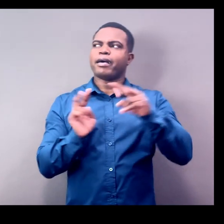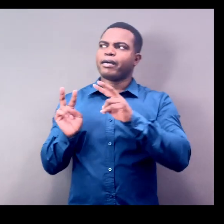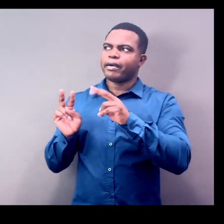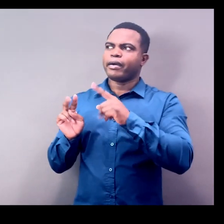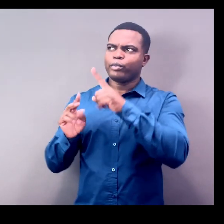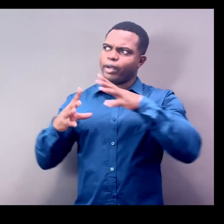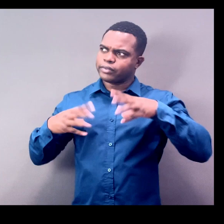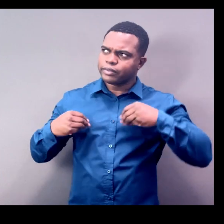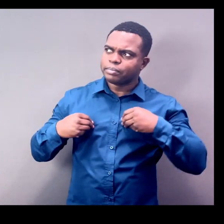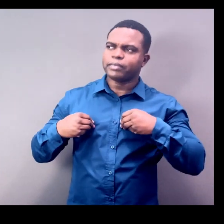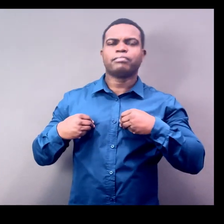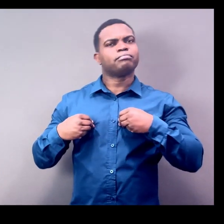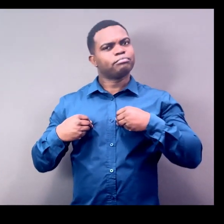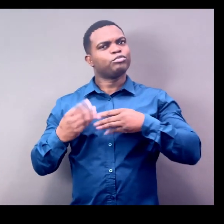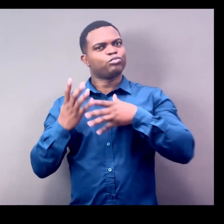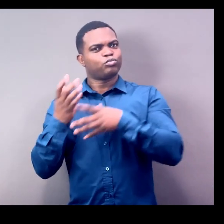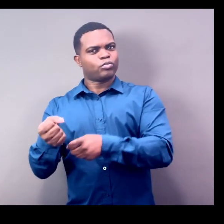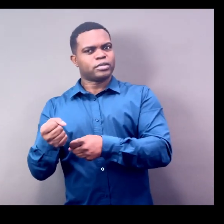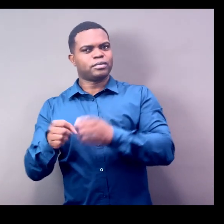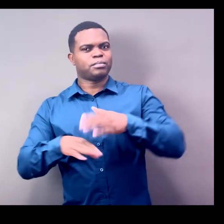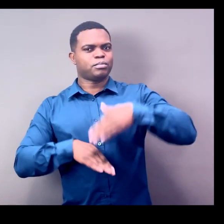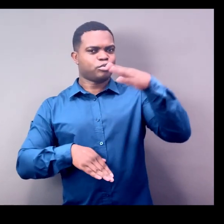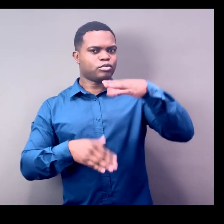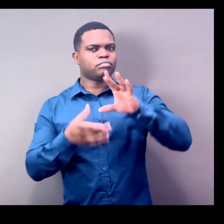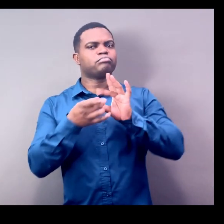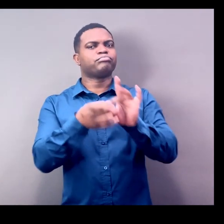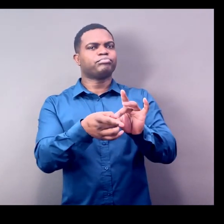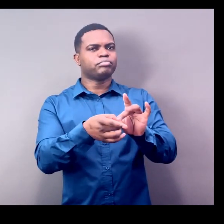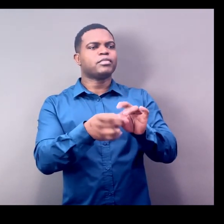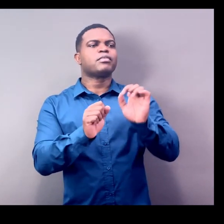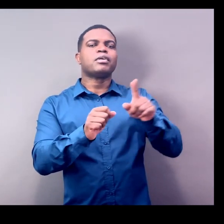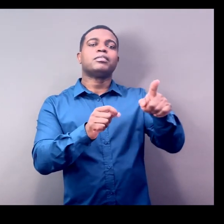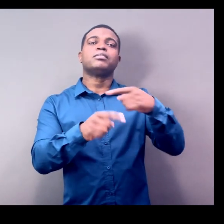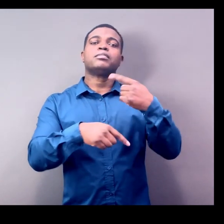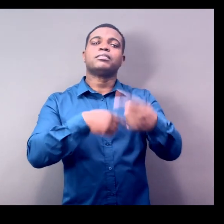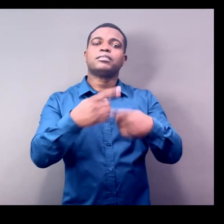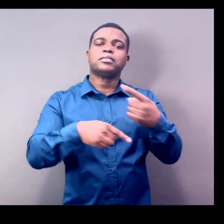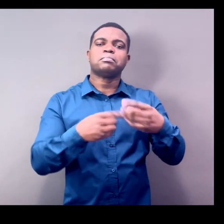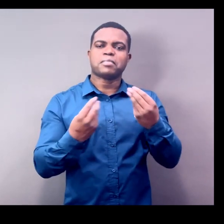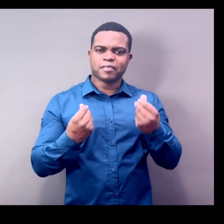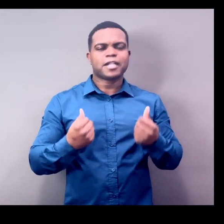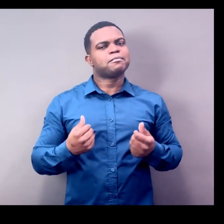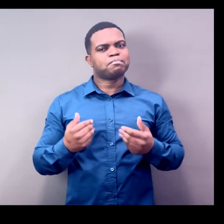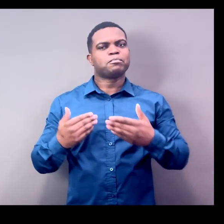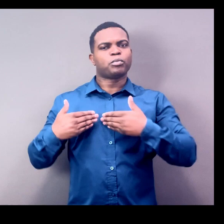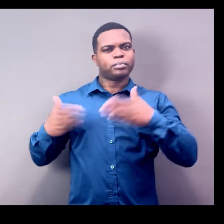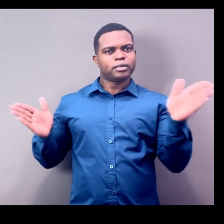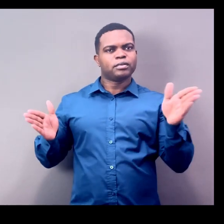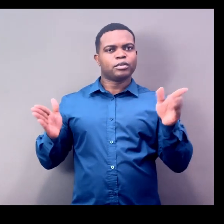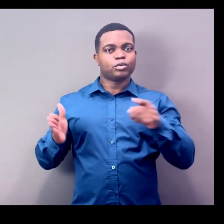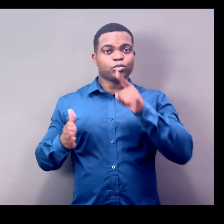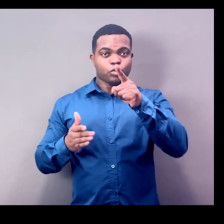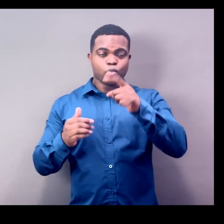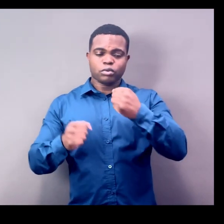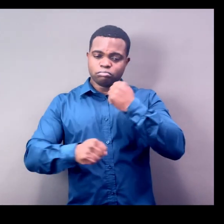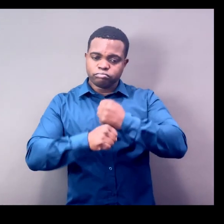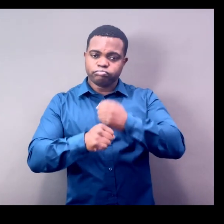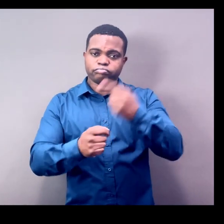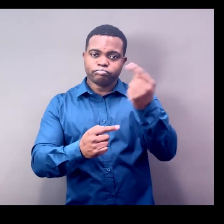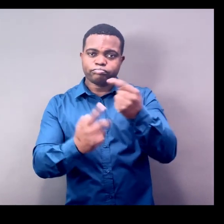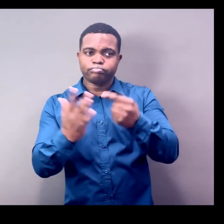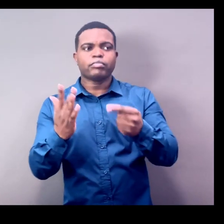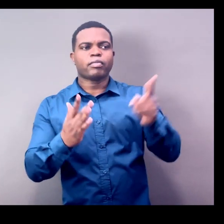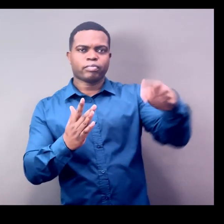trust you, and they will be able to make themselves available in whatever you are